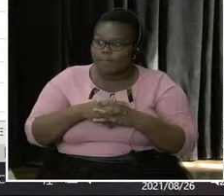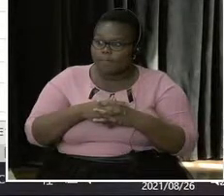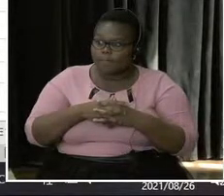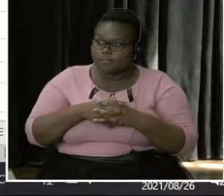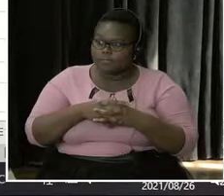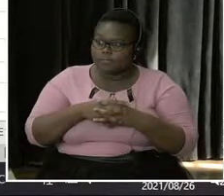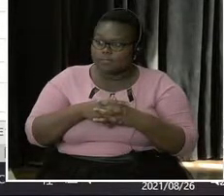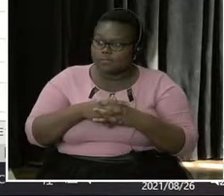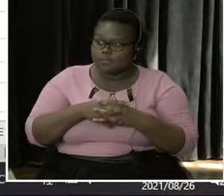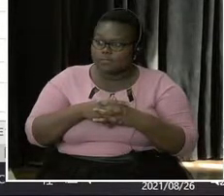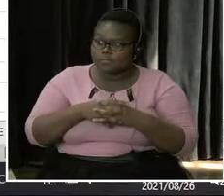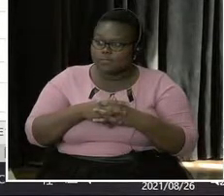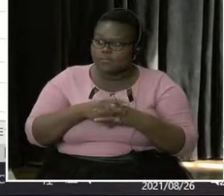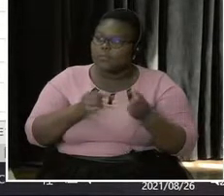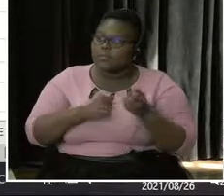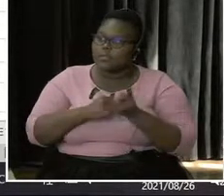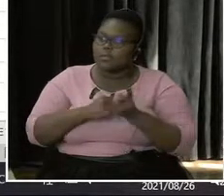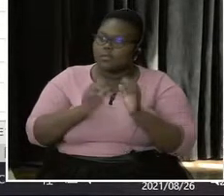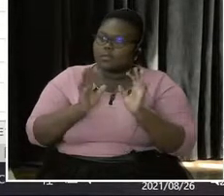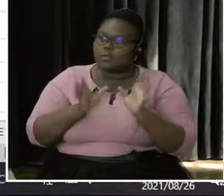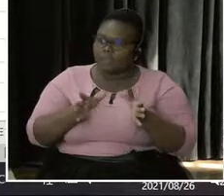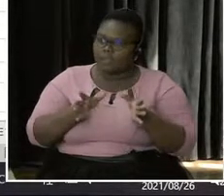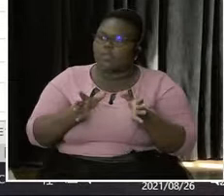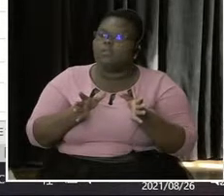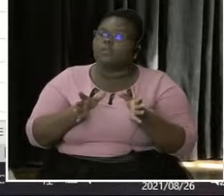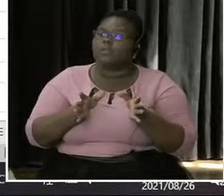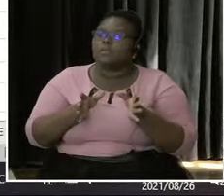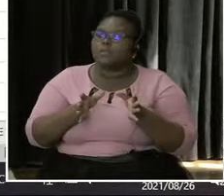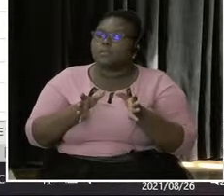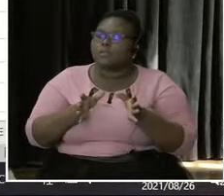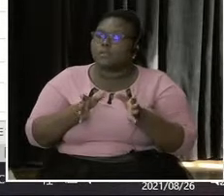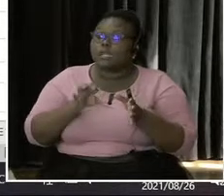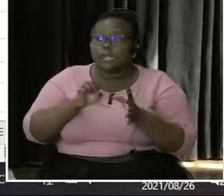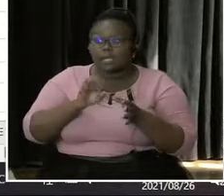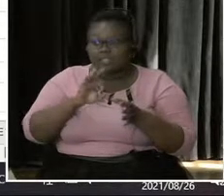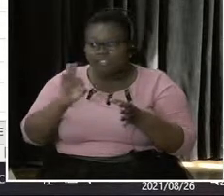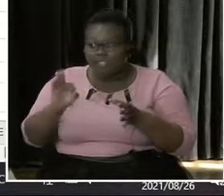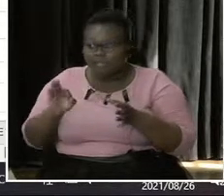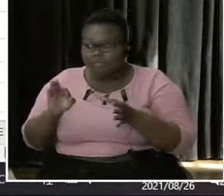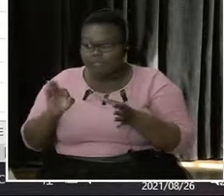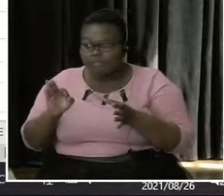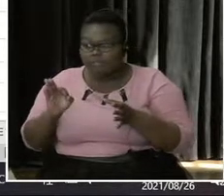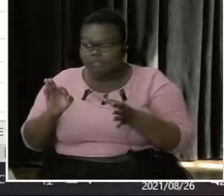We support the item, Madam Speaker. The IFP supports. EFF.